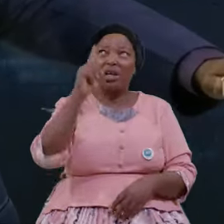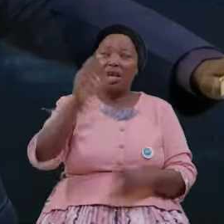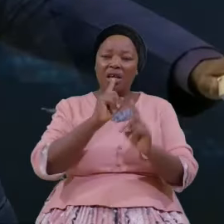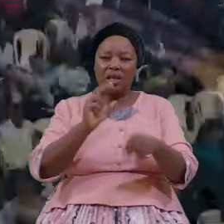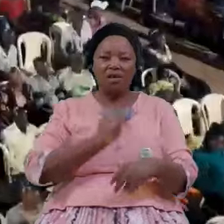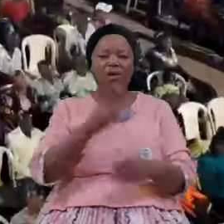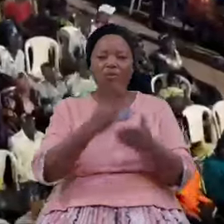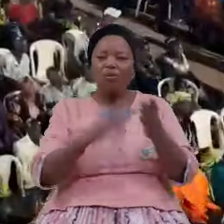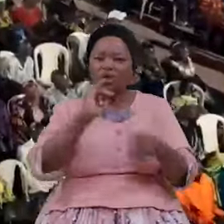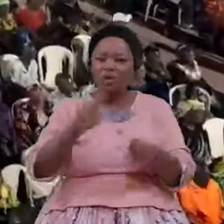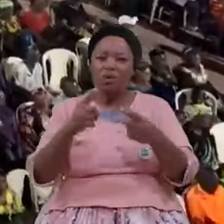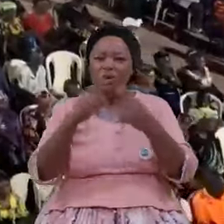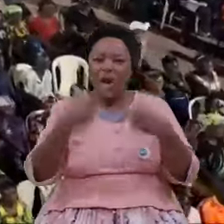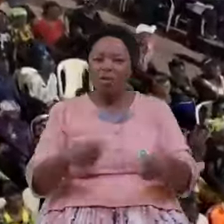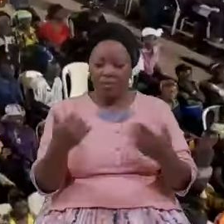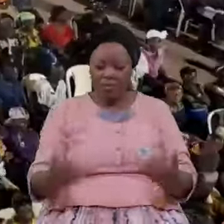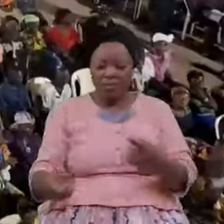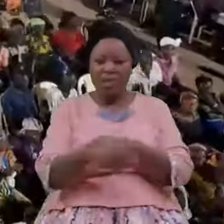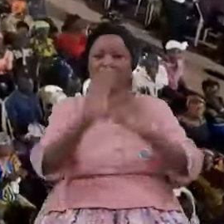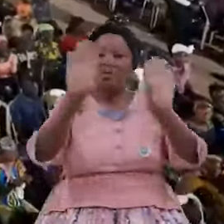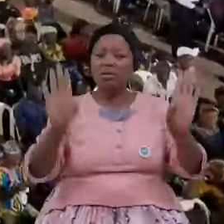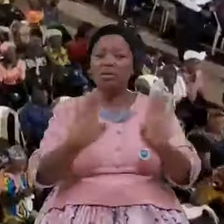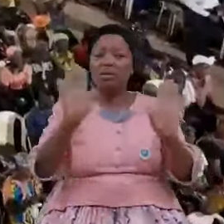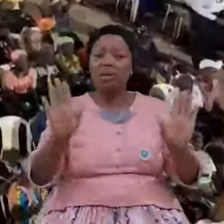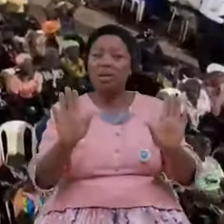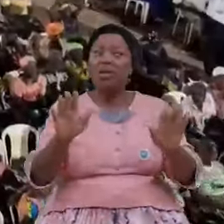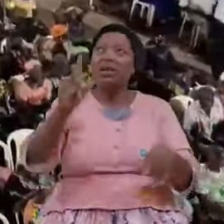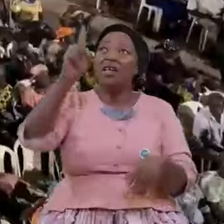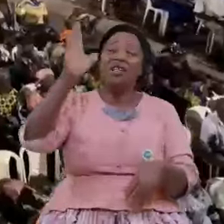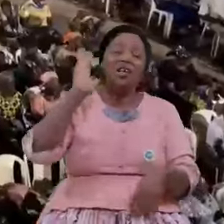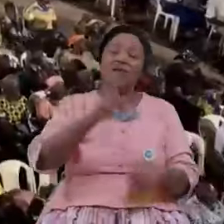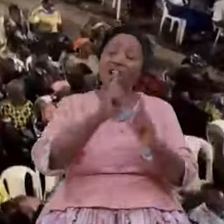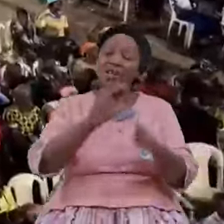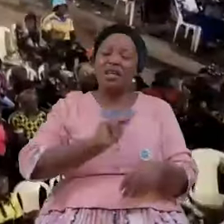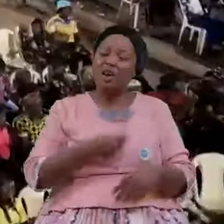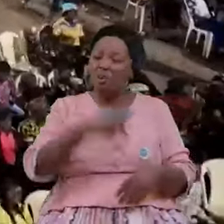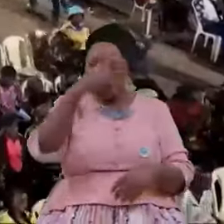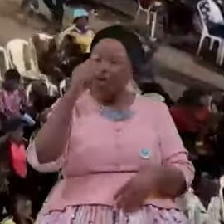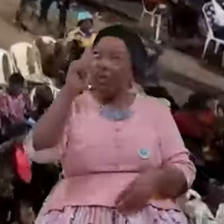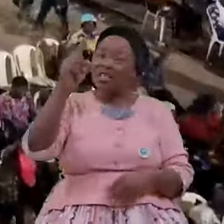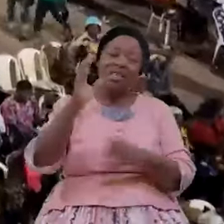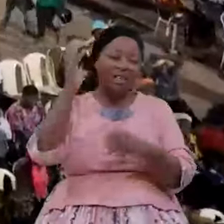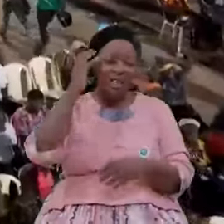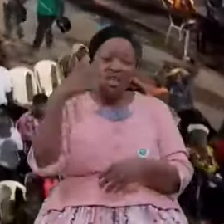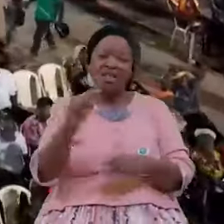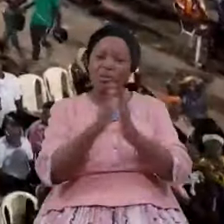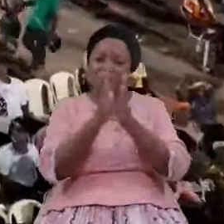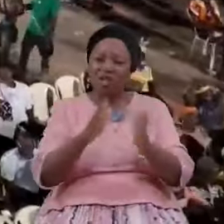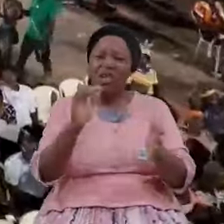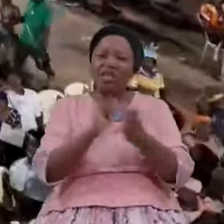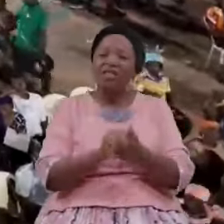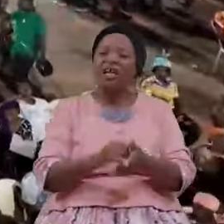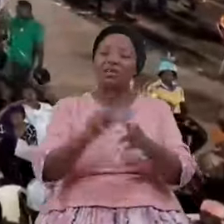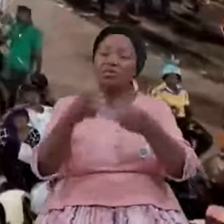today? He will answer because he hears the prayer that goes through the name of